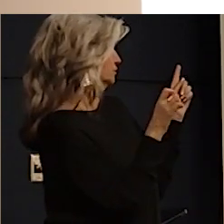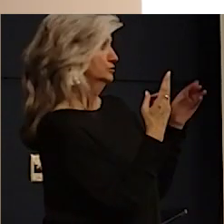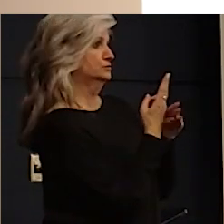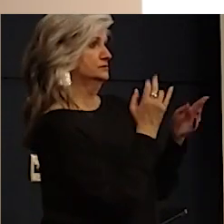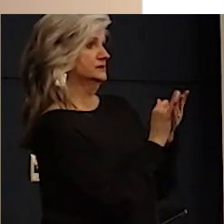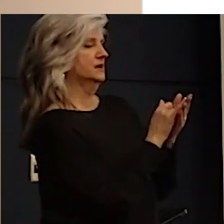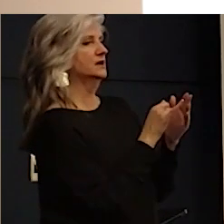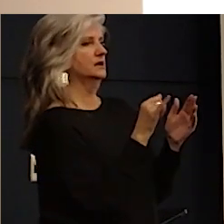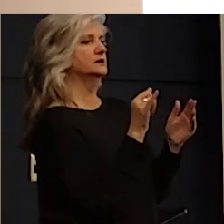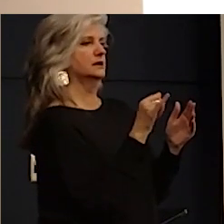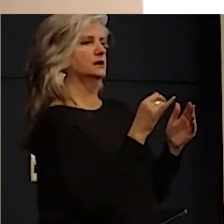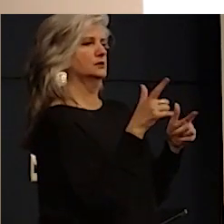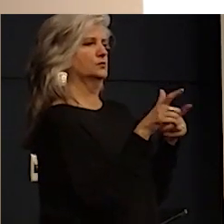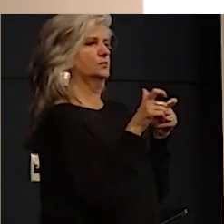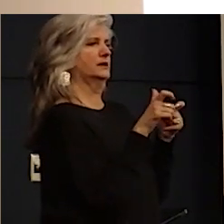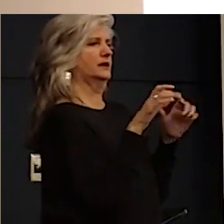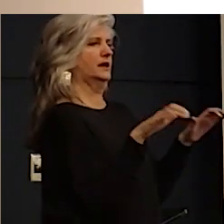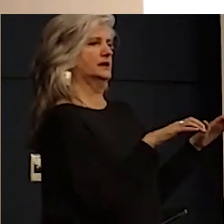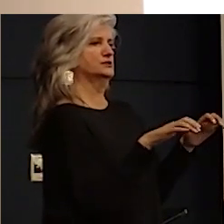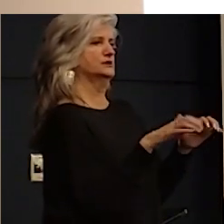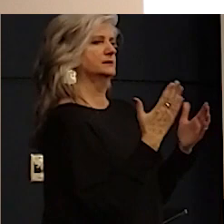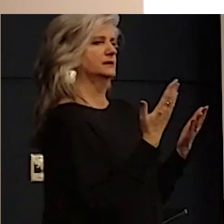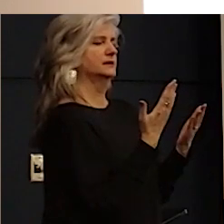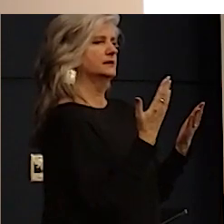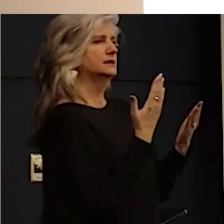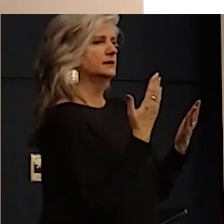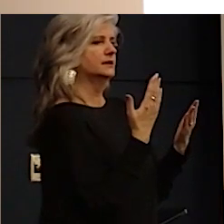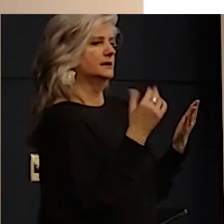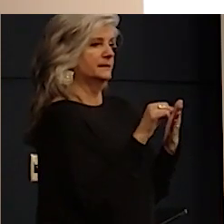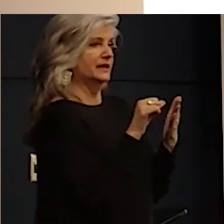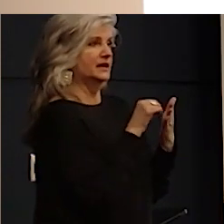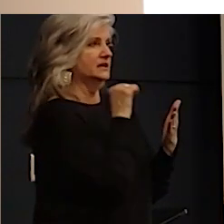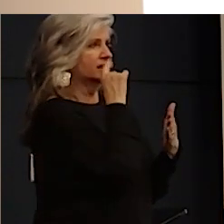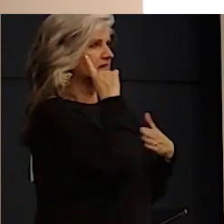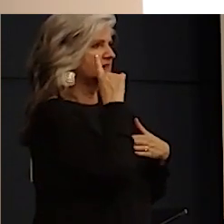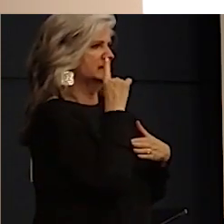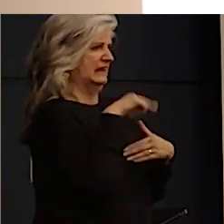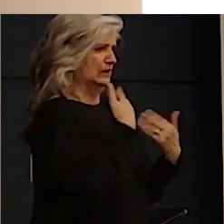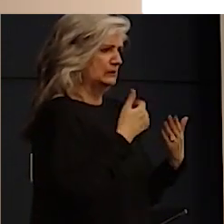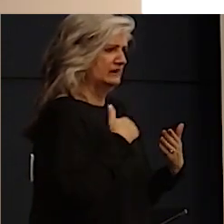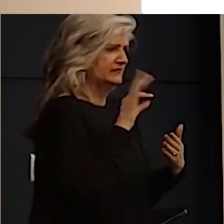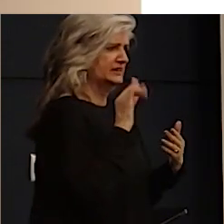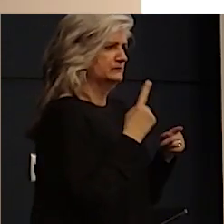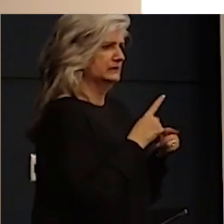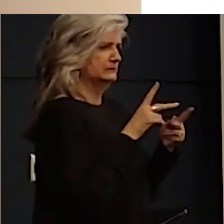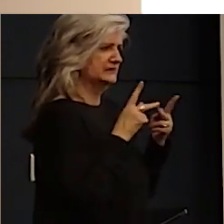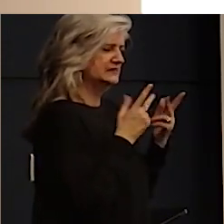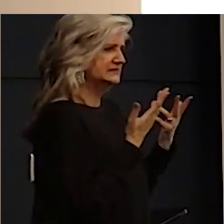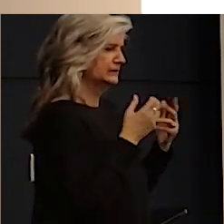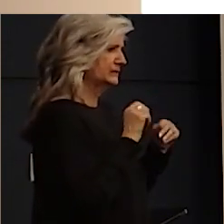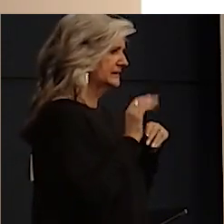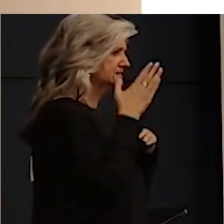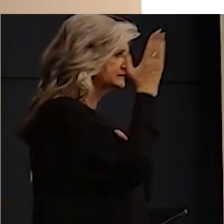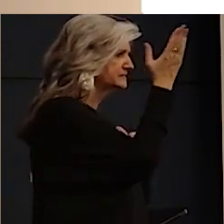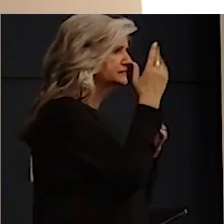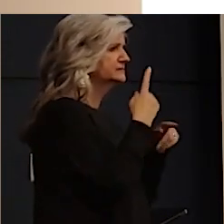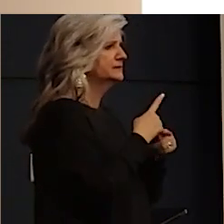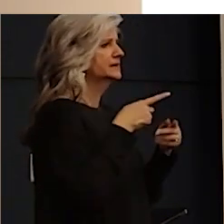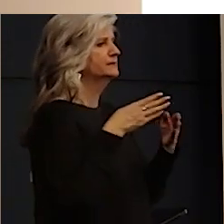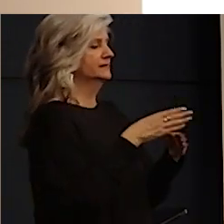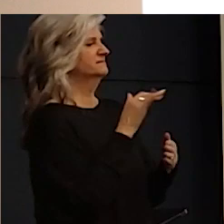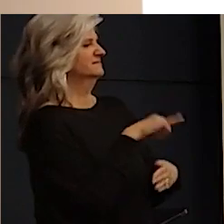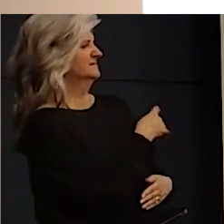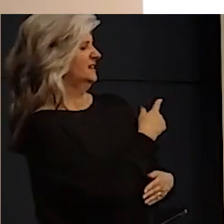to our quick action page where you don't even need to think about how do I find the right place to submit it and submit it the right way. We've got it so you